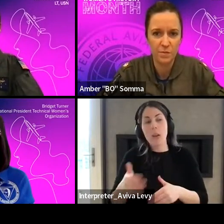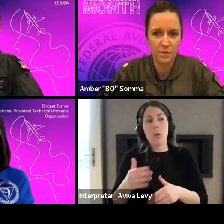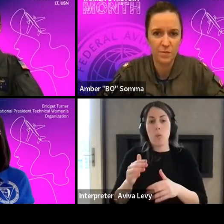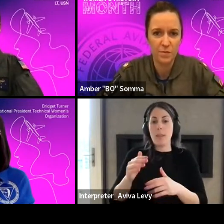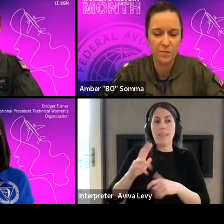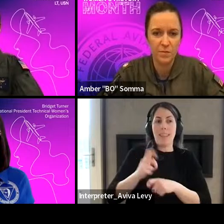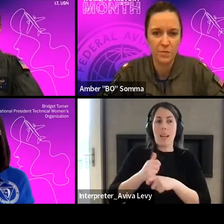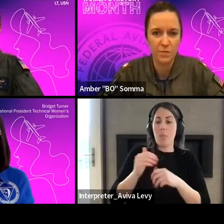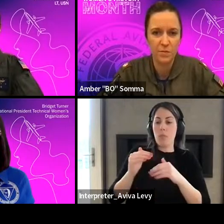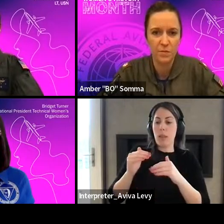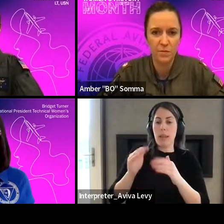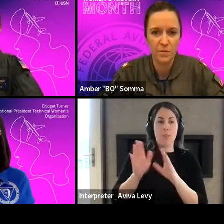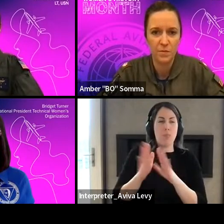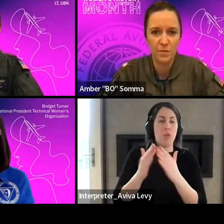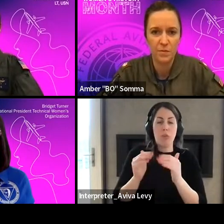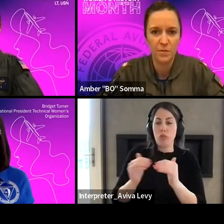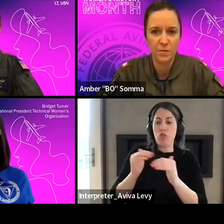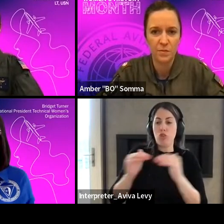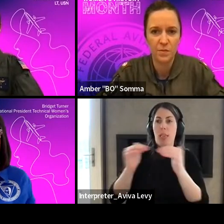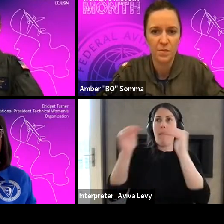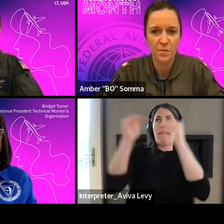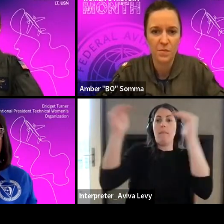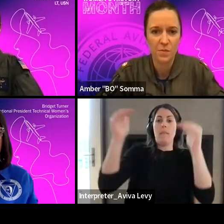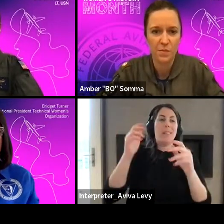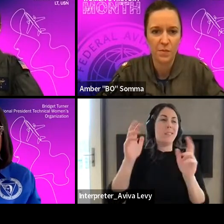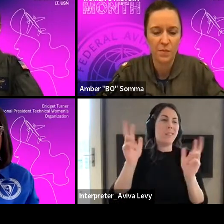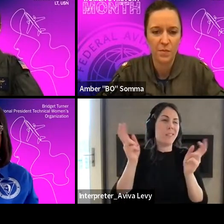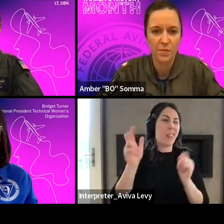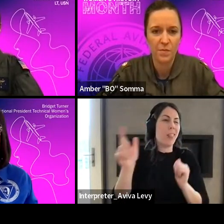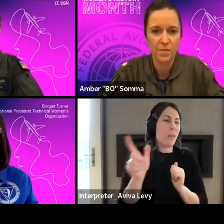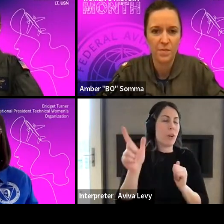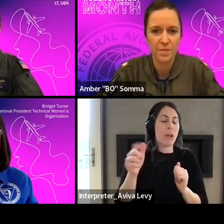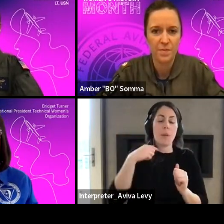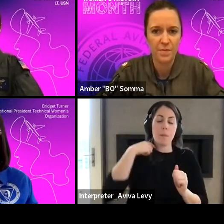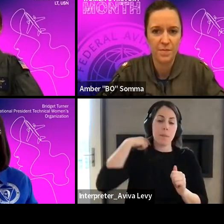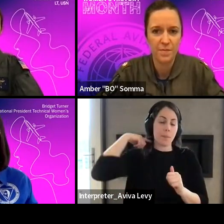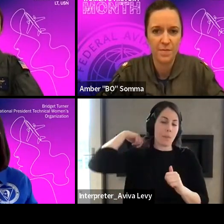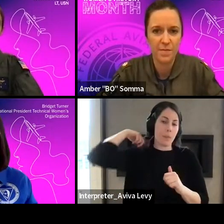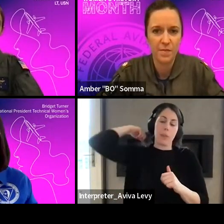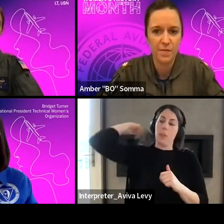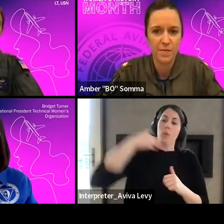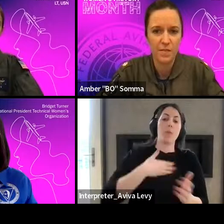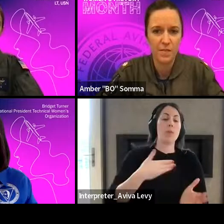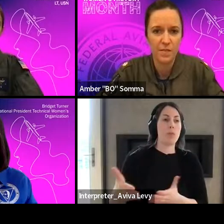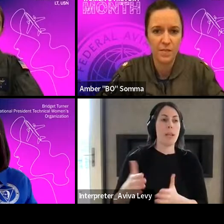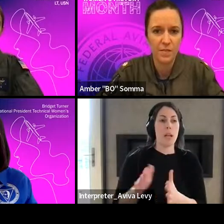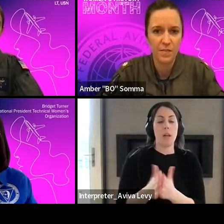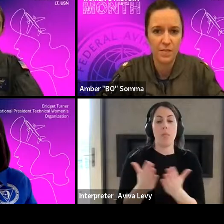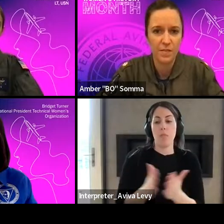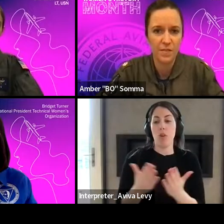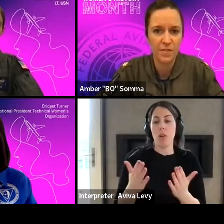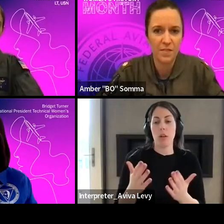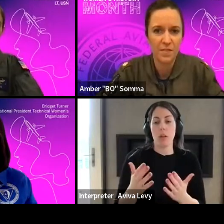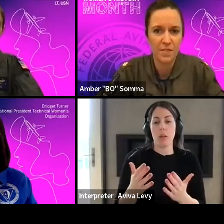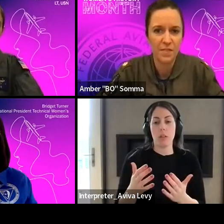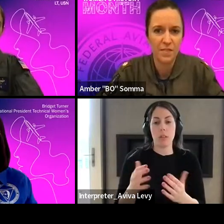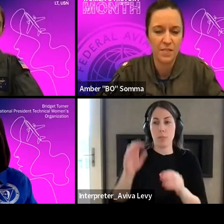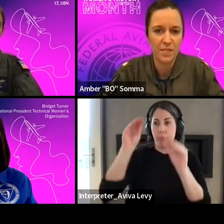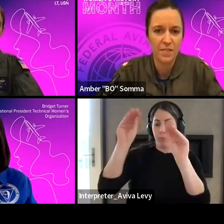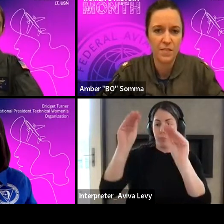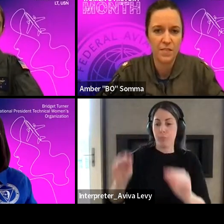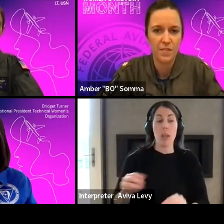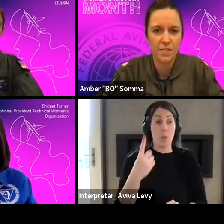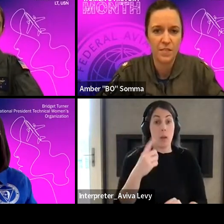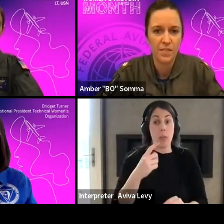brought, and we kind of created a little library. And a book that we all fell in love with on the boat was called The Nightingale. And it was